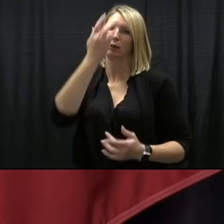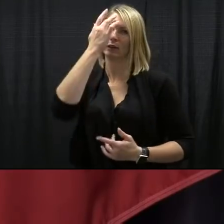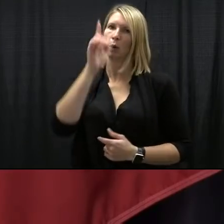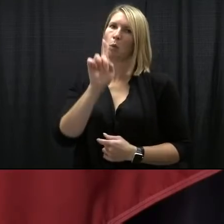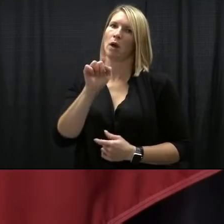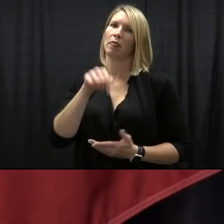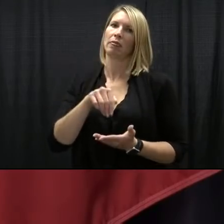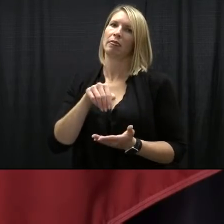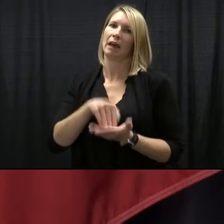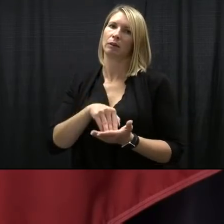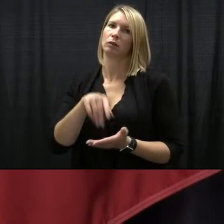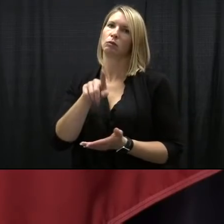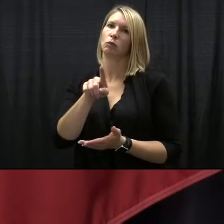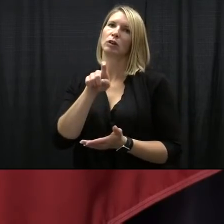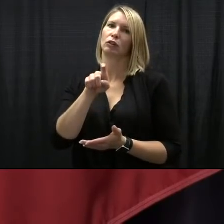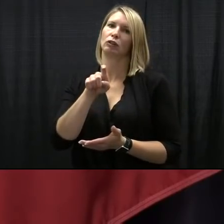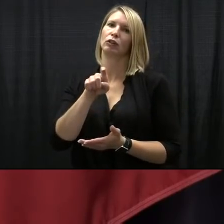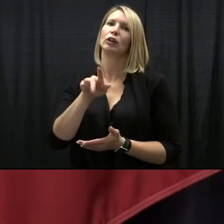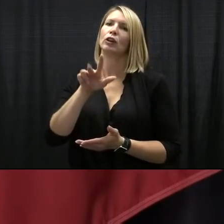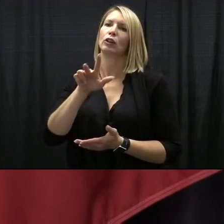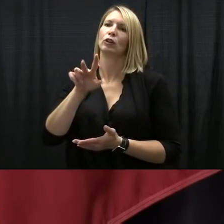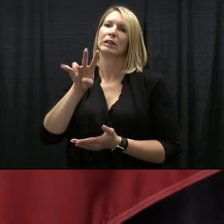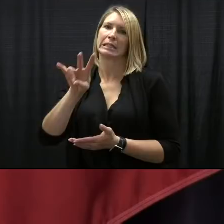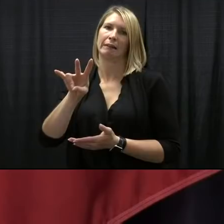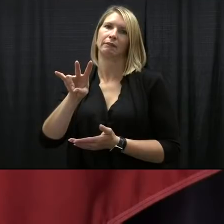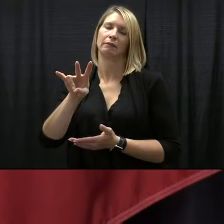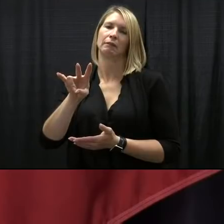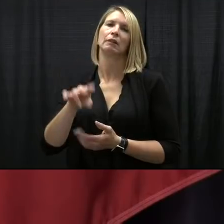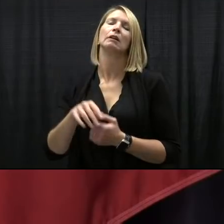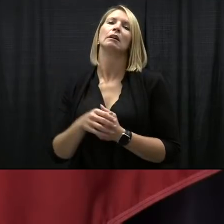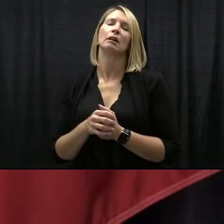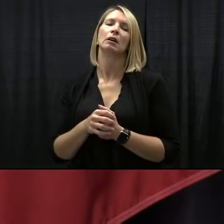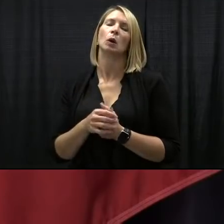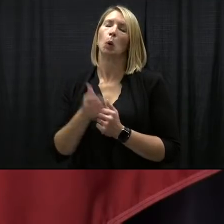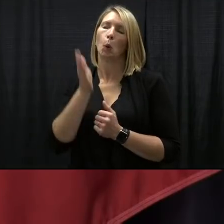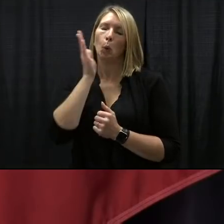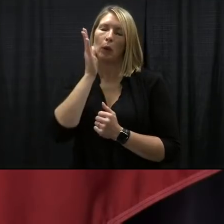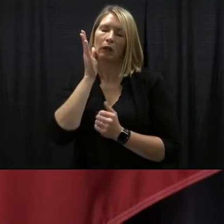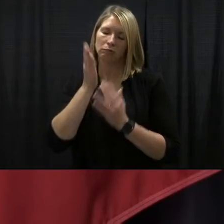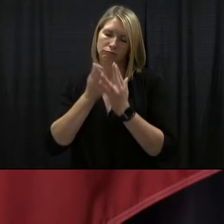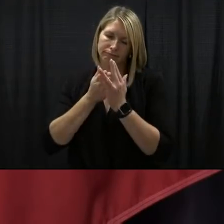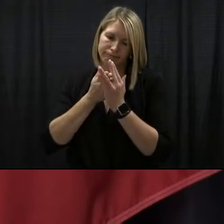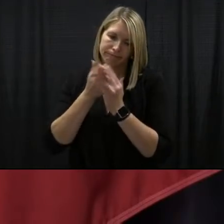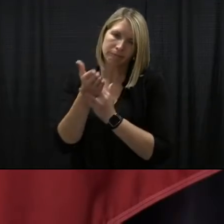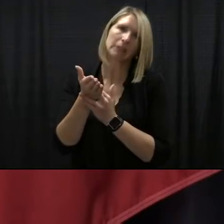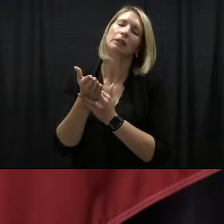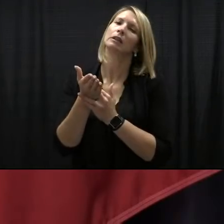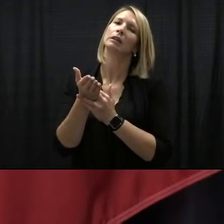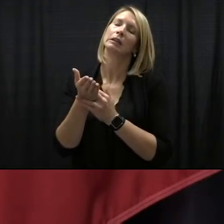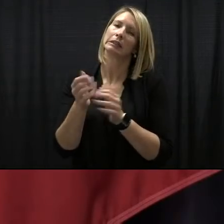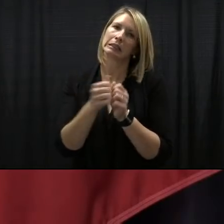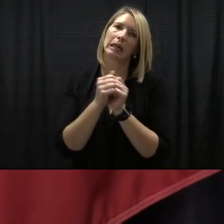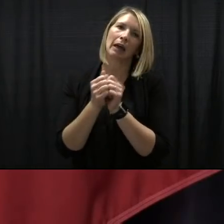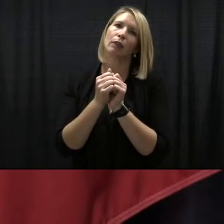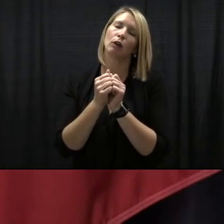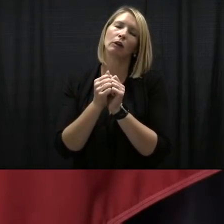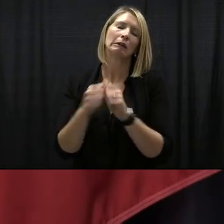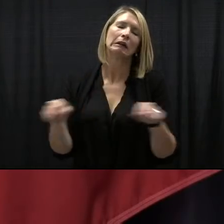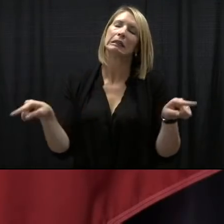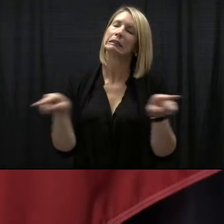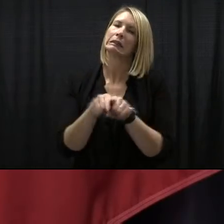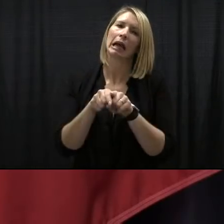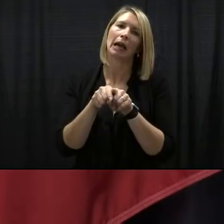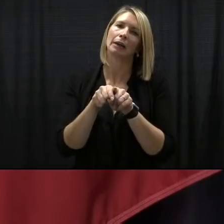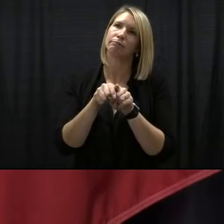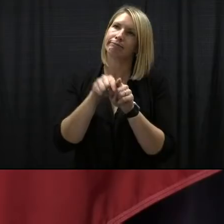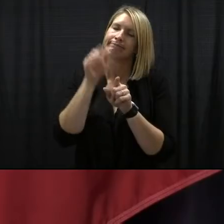1,731. Stay safe, stay vigilant. We will get through this together with the same resilience that Newfoundland and Labradorians